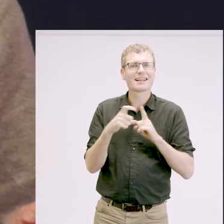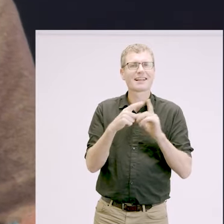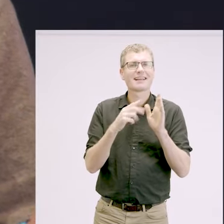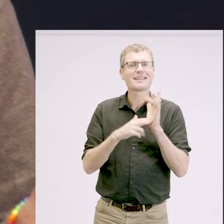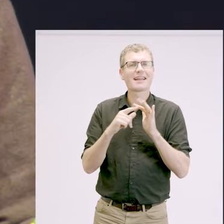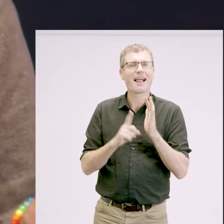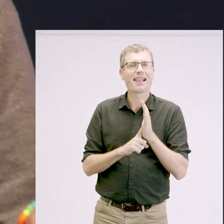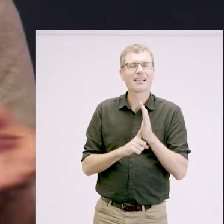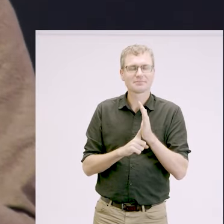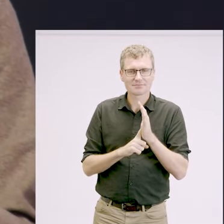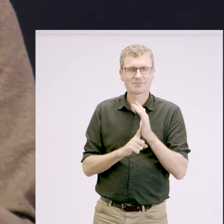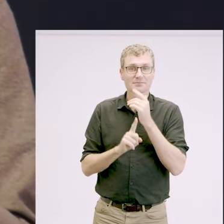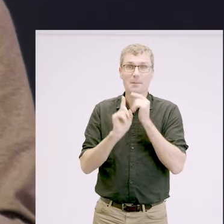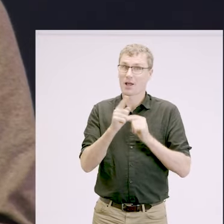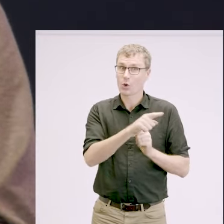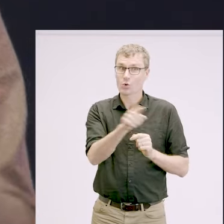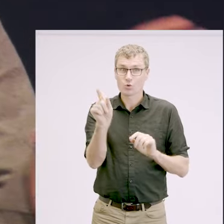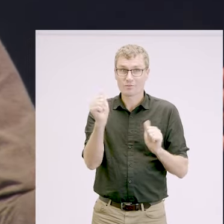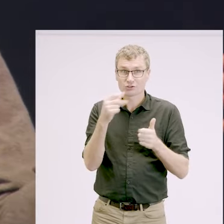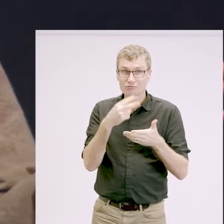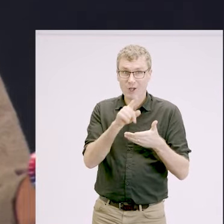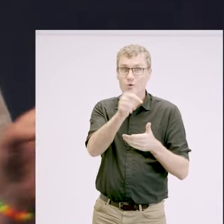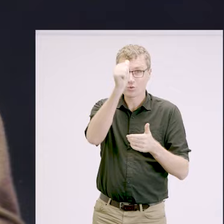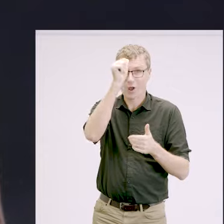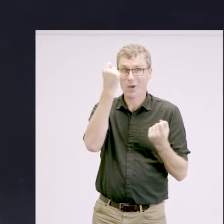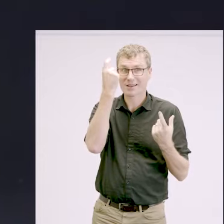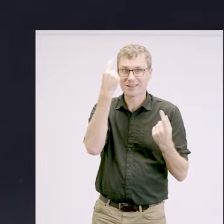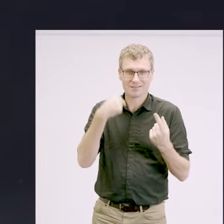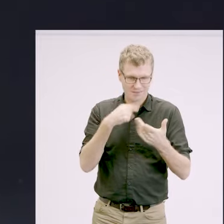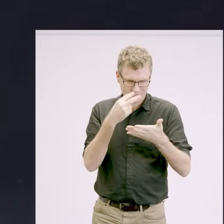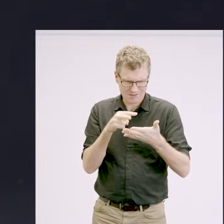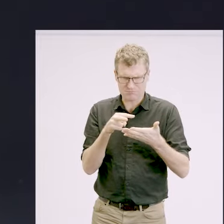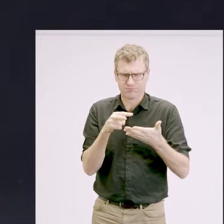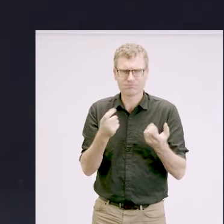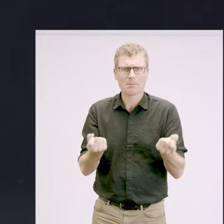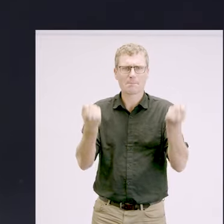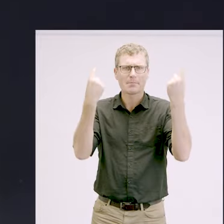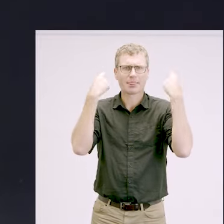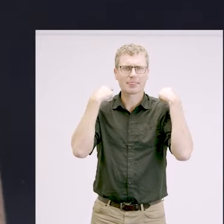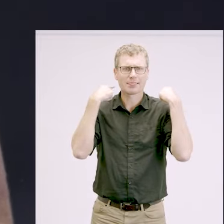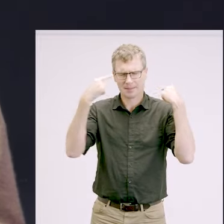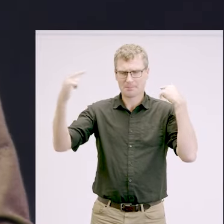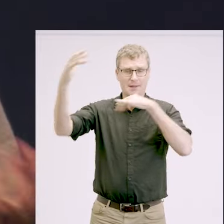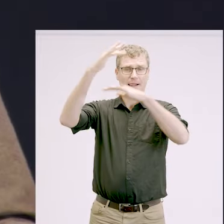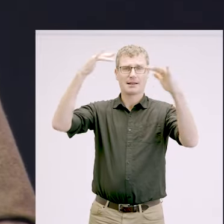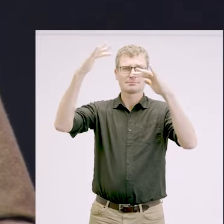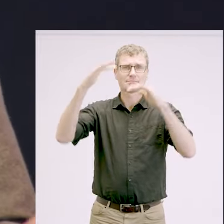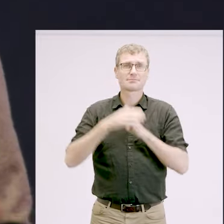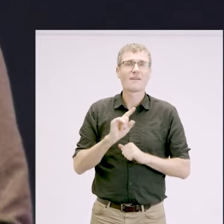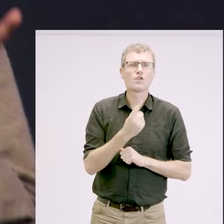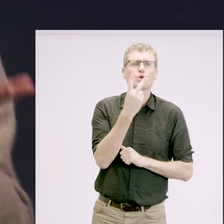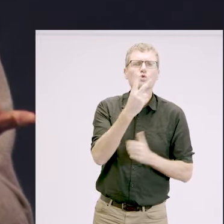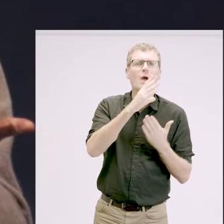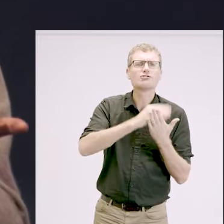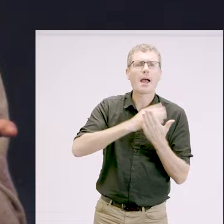book of Daniel, especially the parts that make sense. There are parts in the book of Daniel, if you've ever read it, that I literally have no idea what they mean. It's like reading